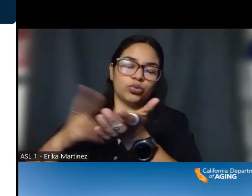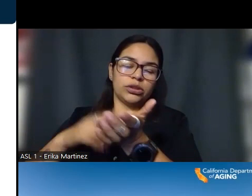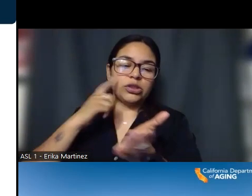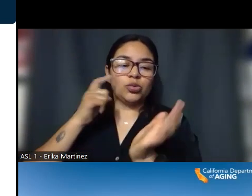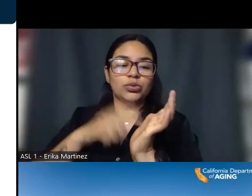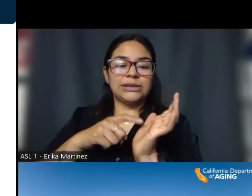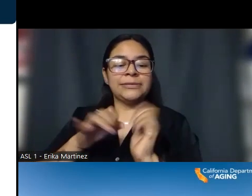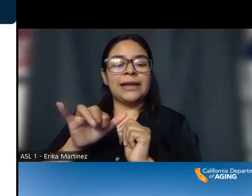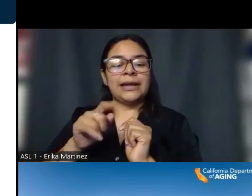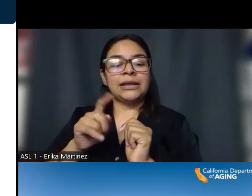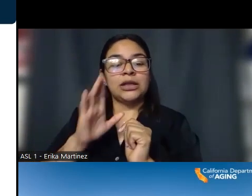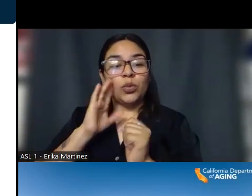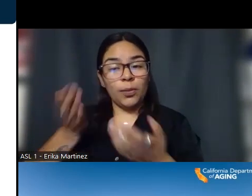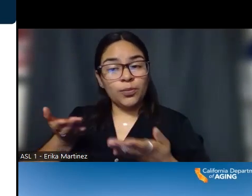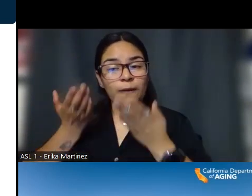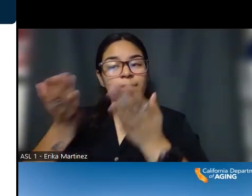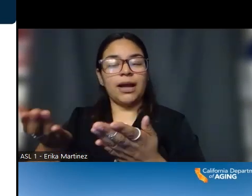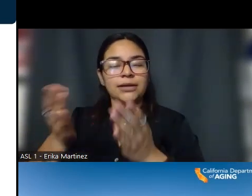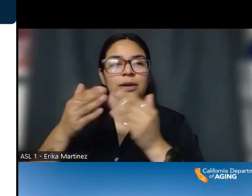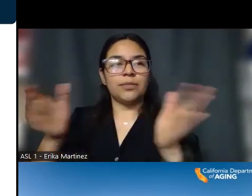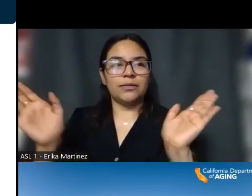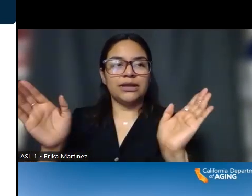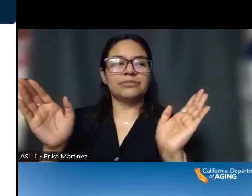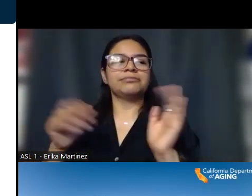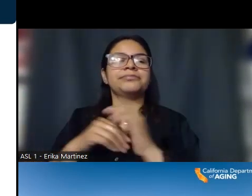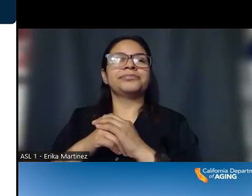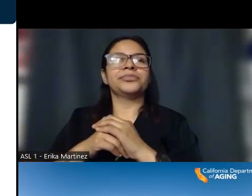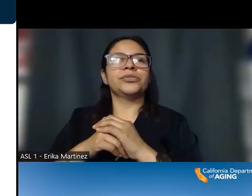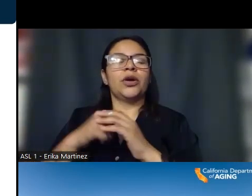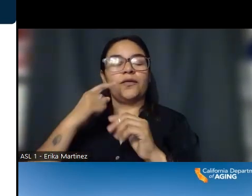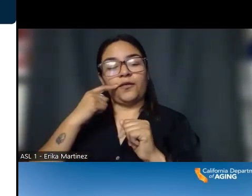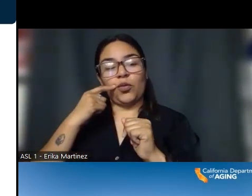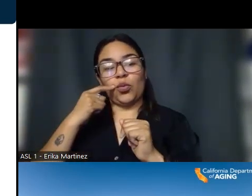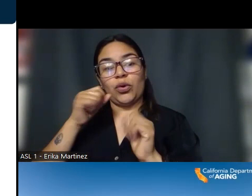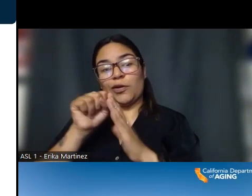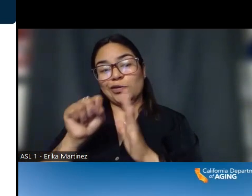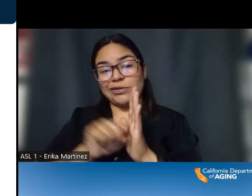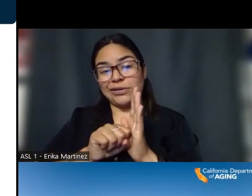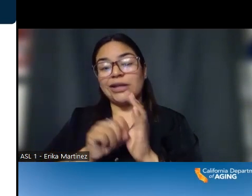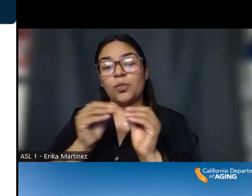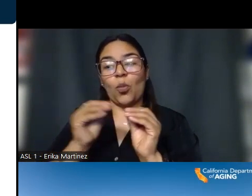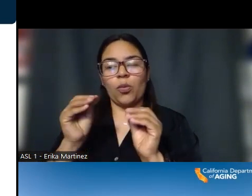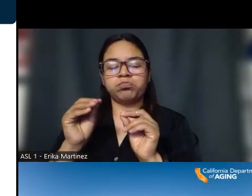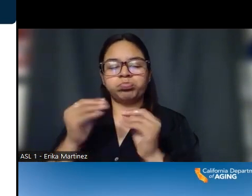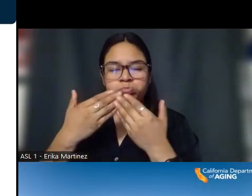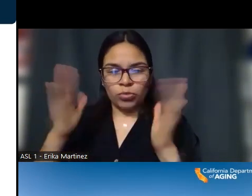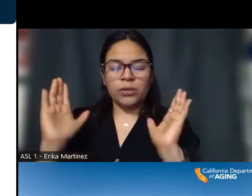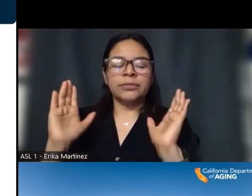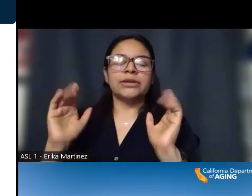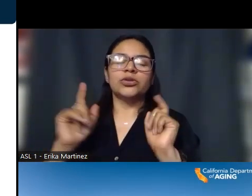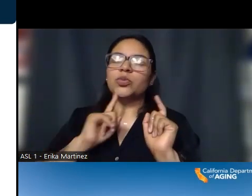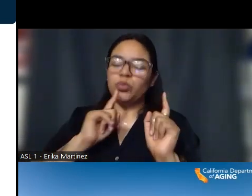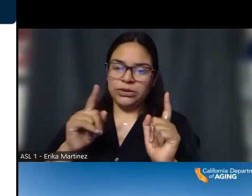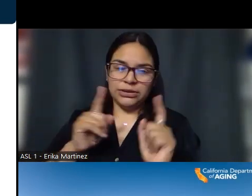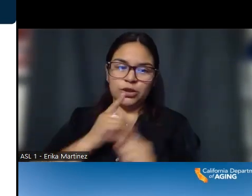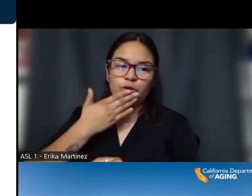Representative Office actually provides the public patient rep services throughout the rest of the state. So it's been a wonderful